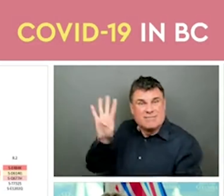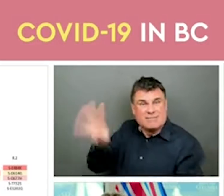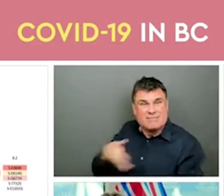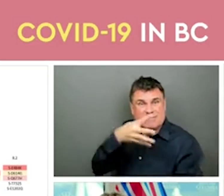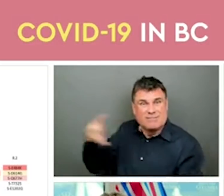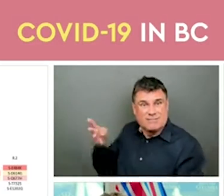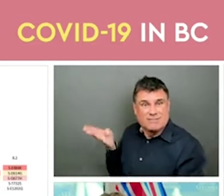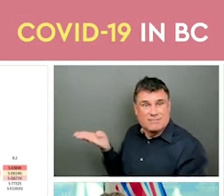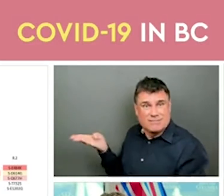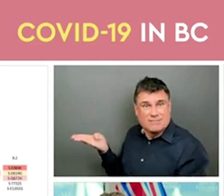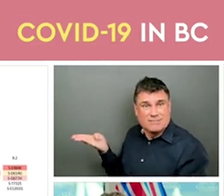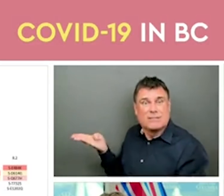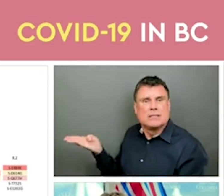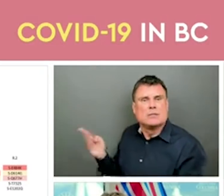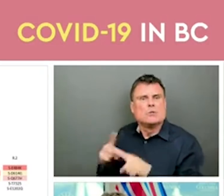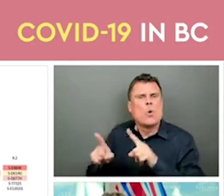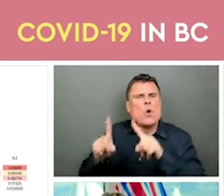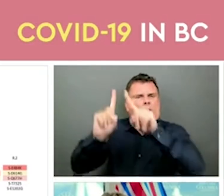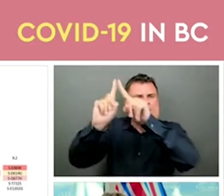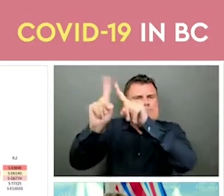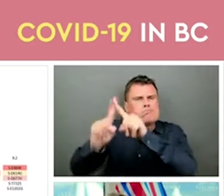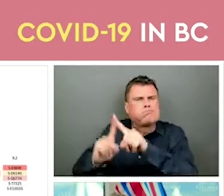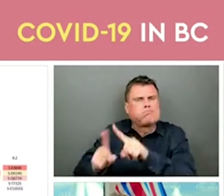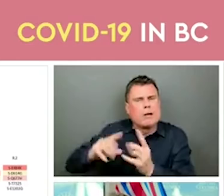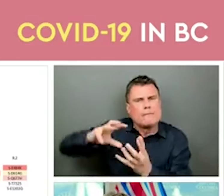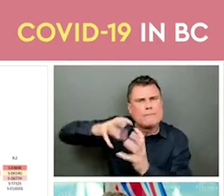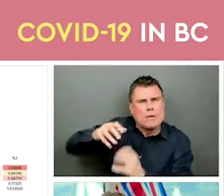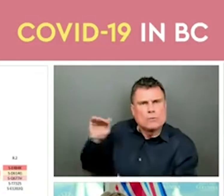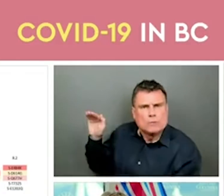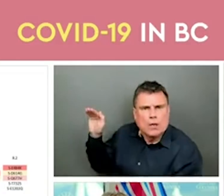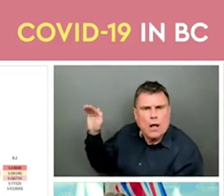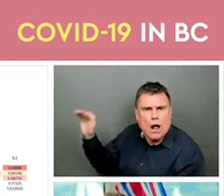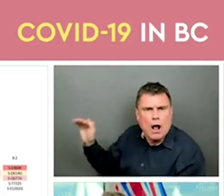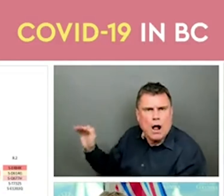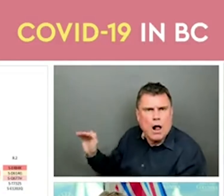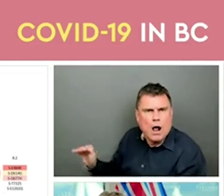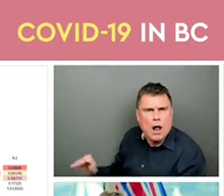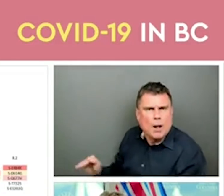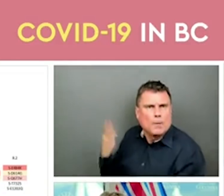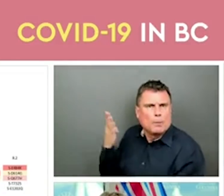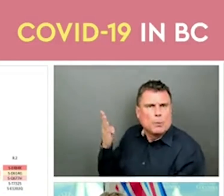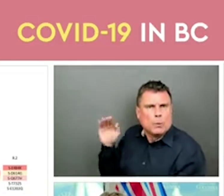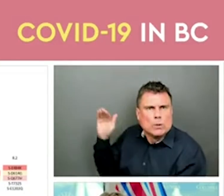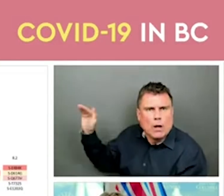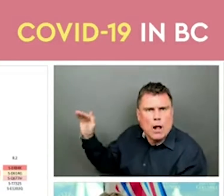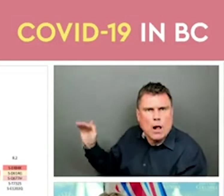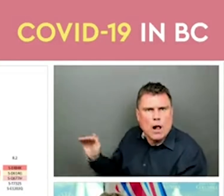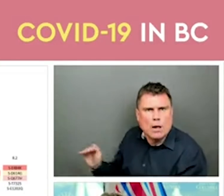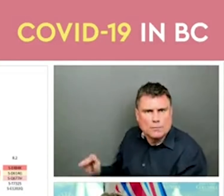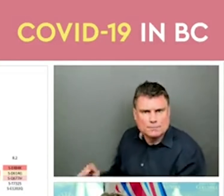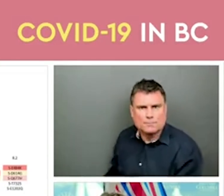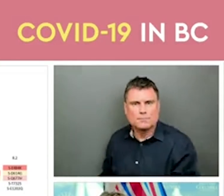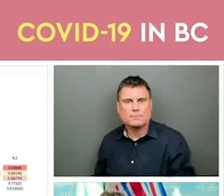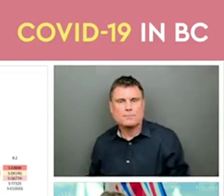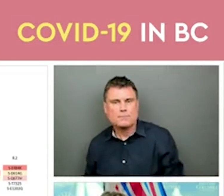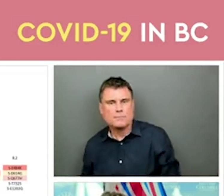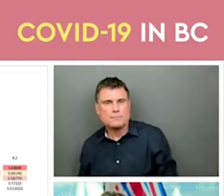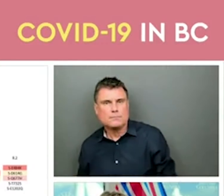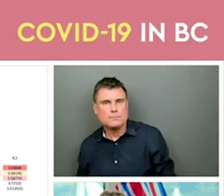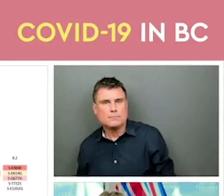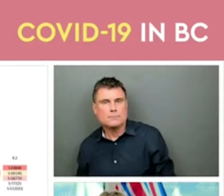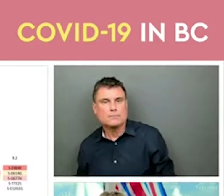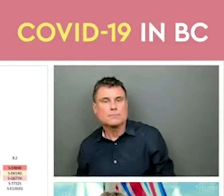of mutations that we see with a bunch of different viruses. And these are all profiles, we call them, of variants that